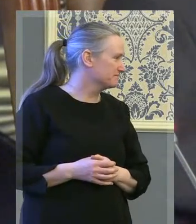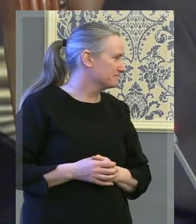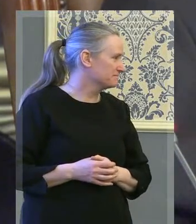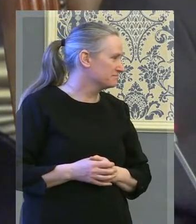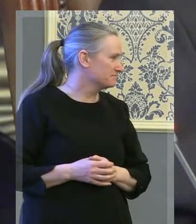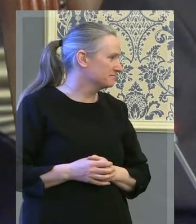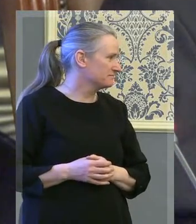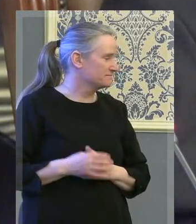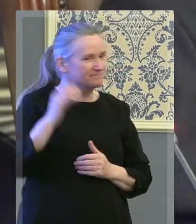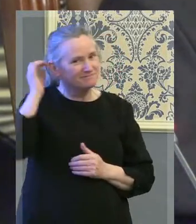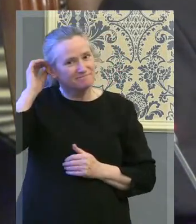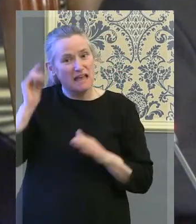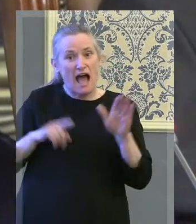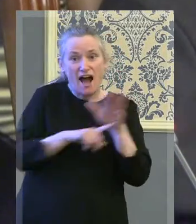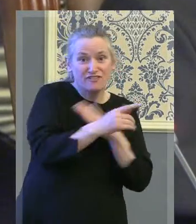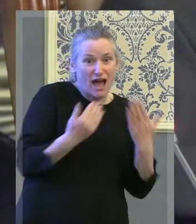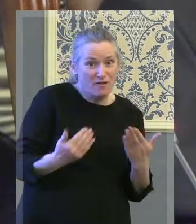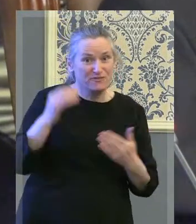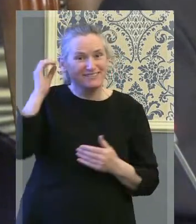Right, can I leave now?